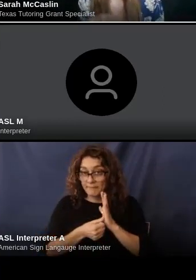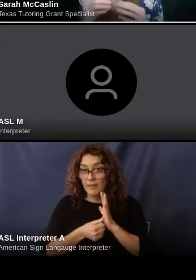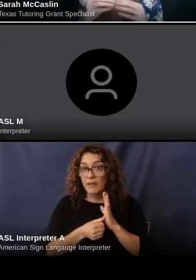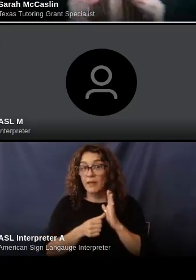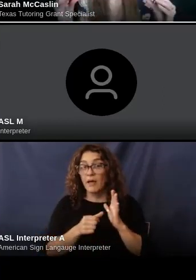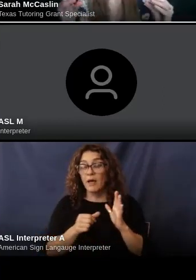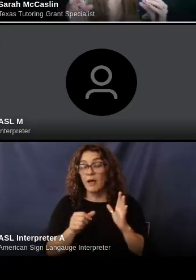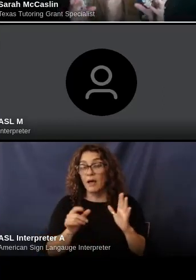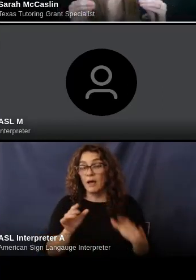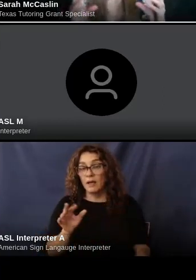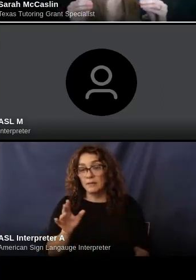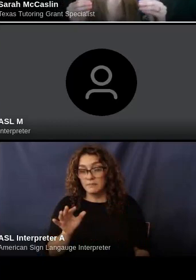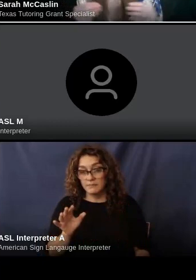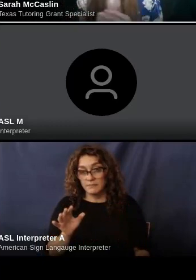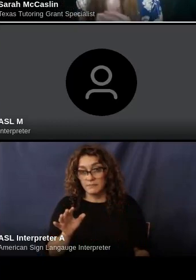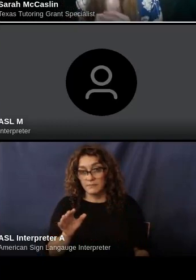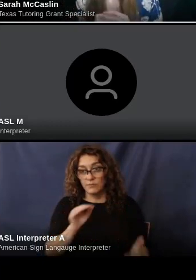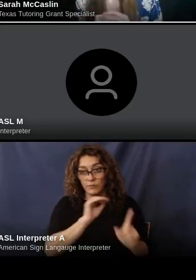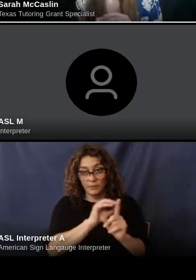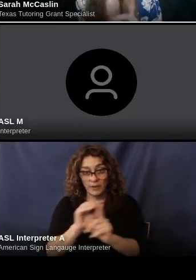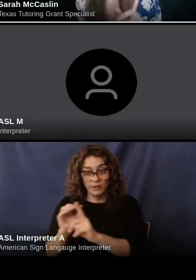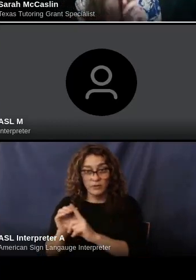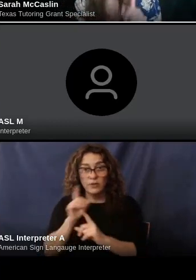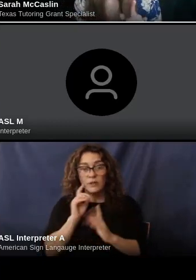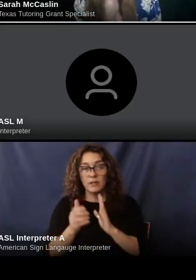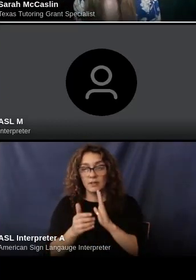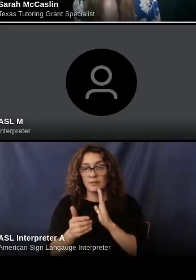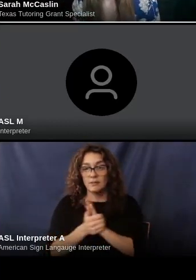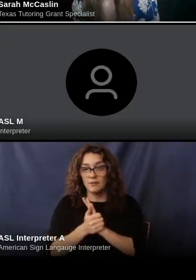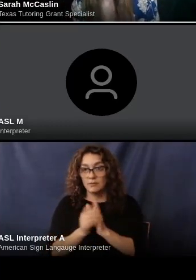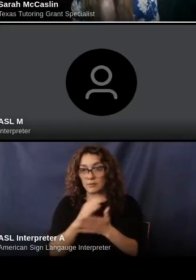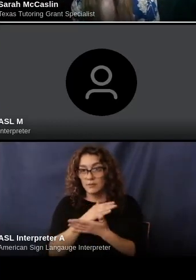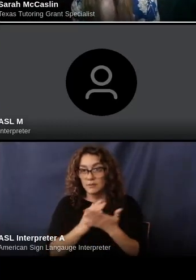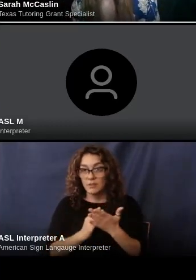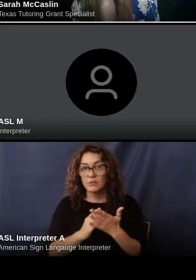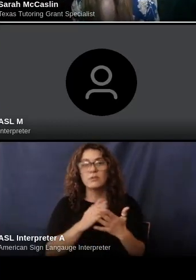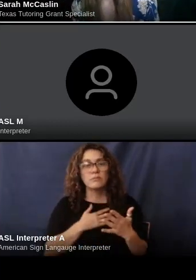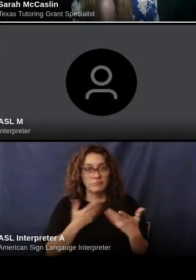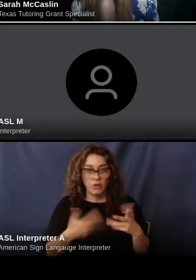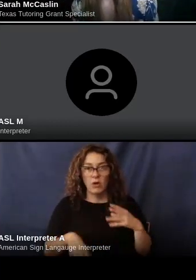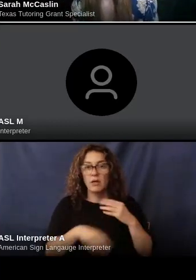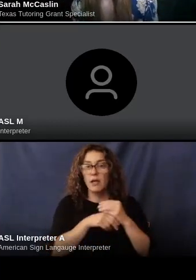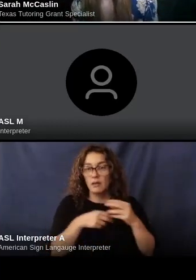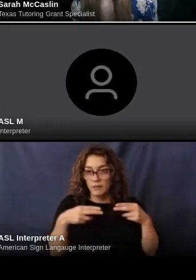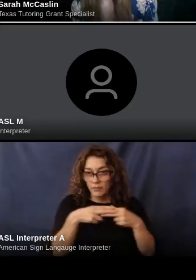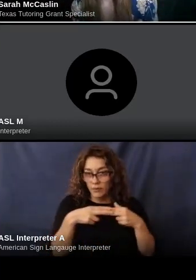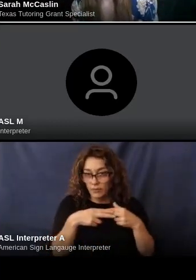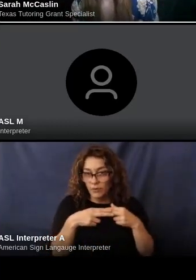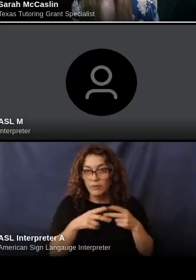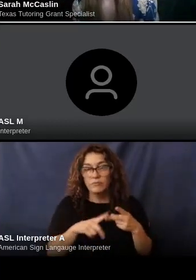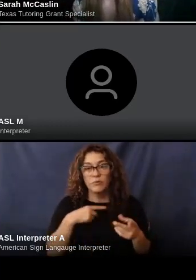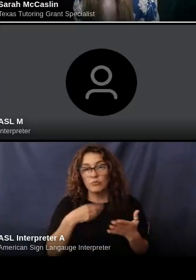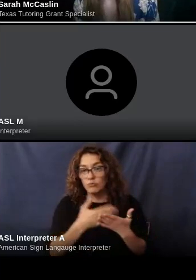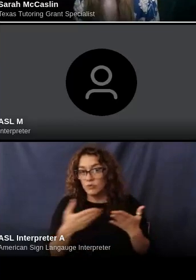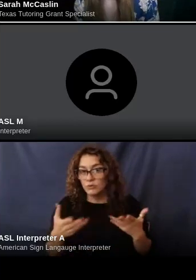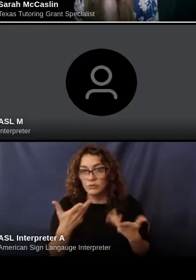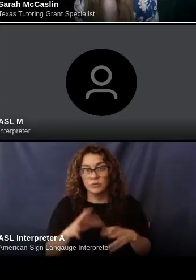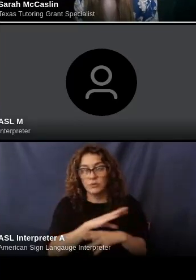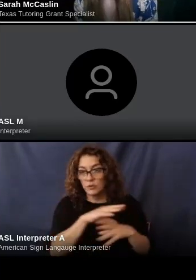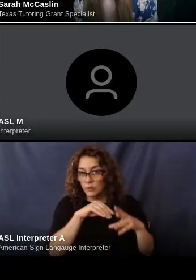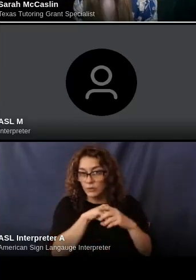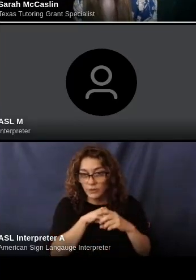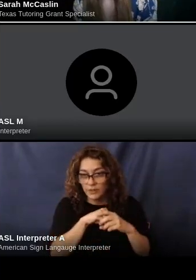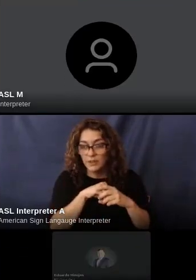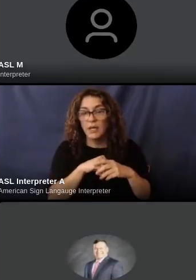in the attachment section a copy of this PowerPoint with all of the resources linked. And again, I just want